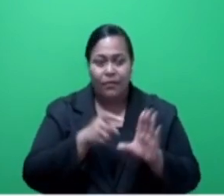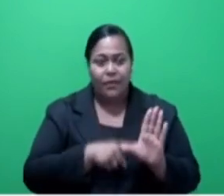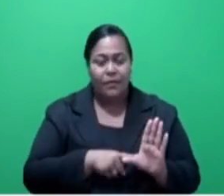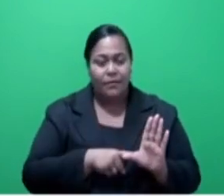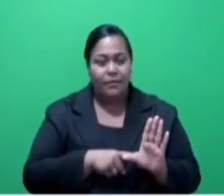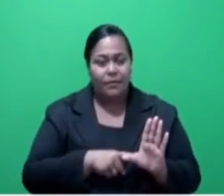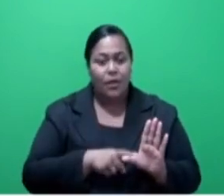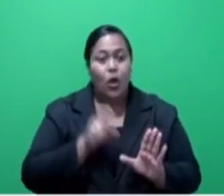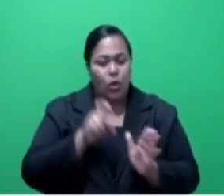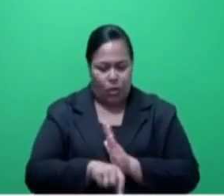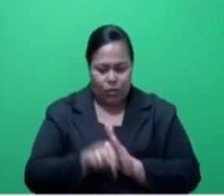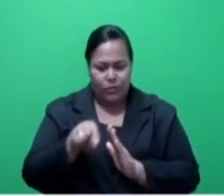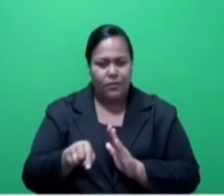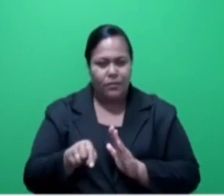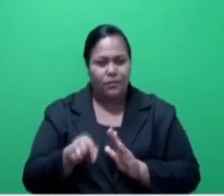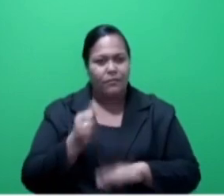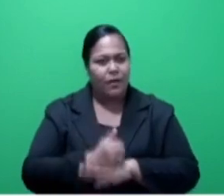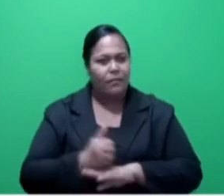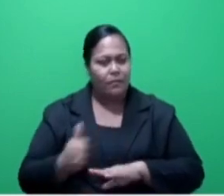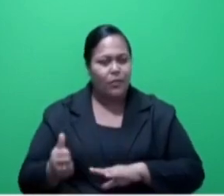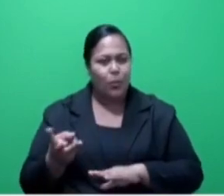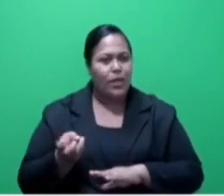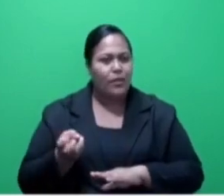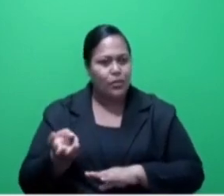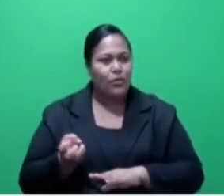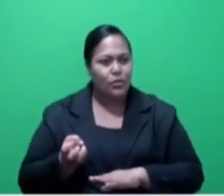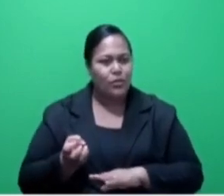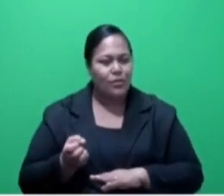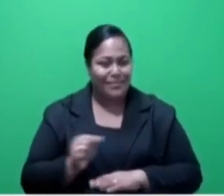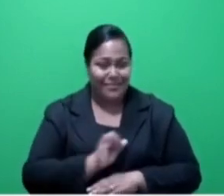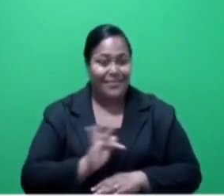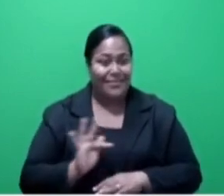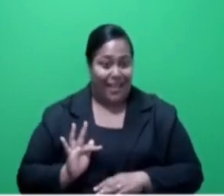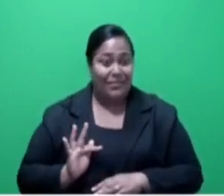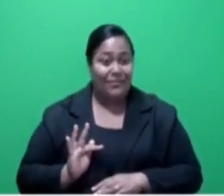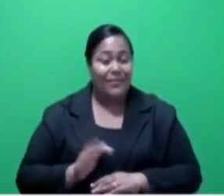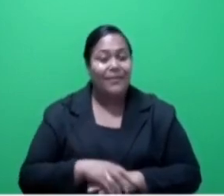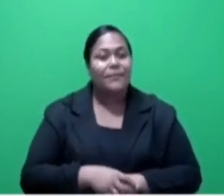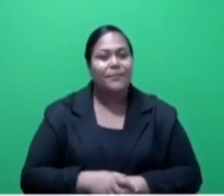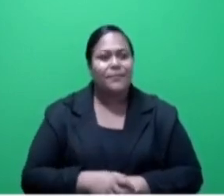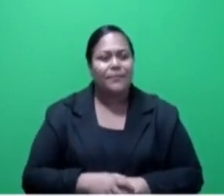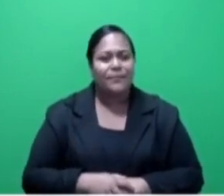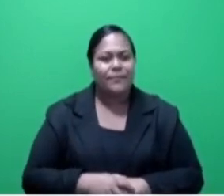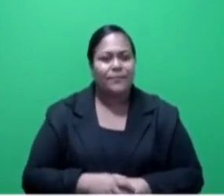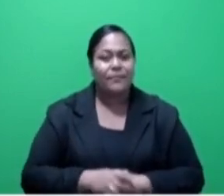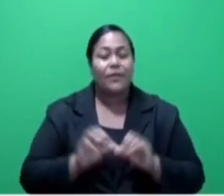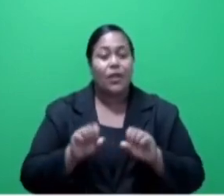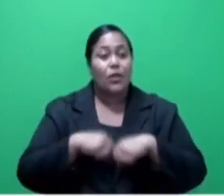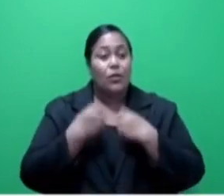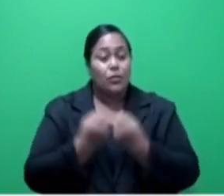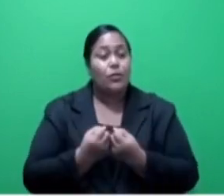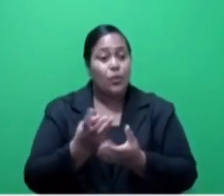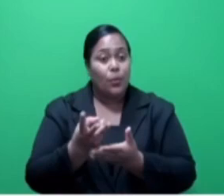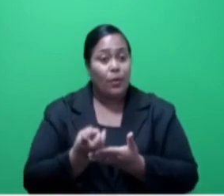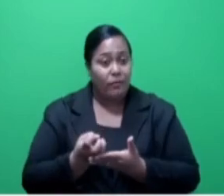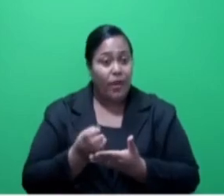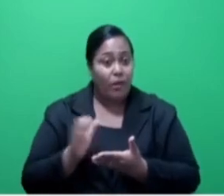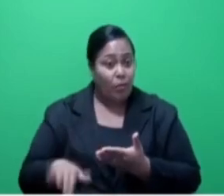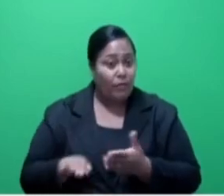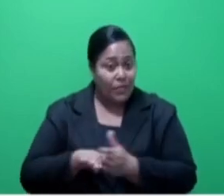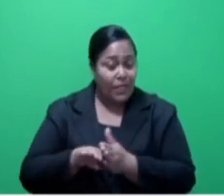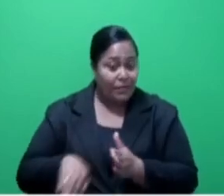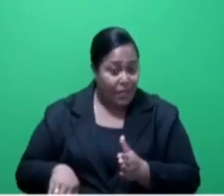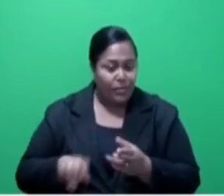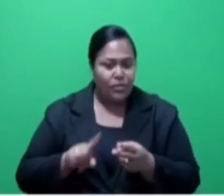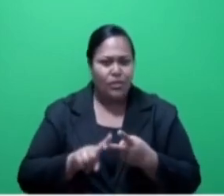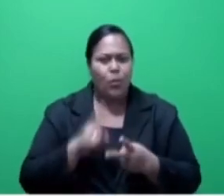That's the cost of running the civil service, wages. Wages alone. Social welfare or poverty alleviation,